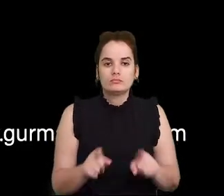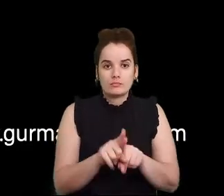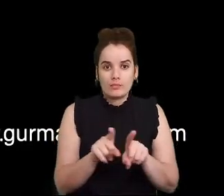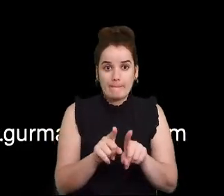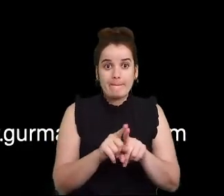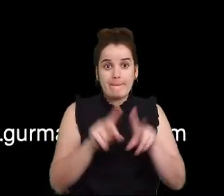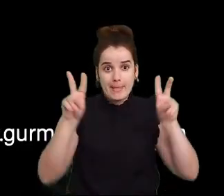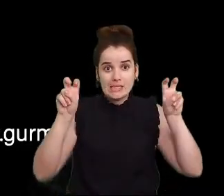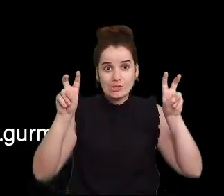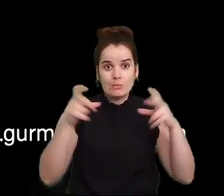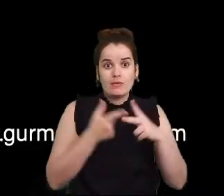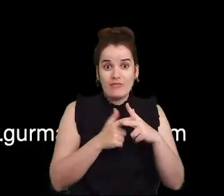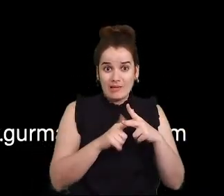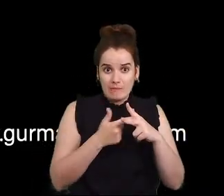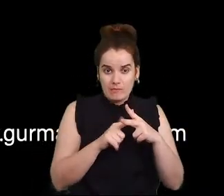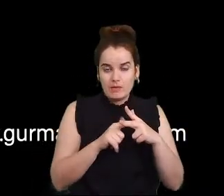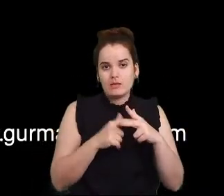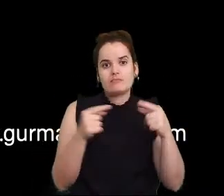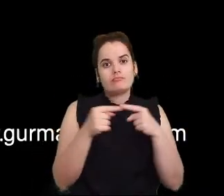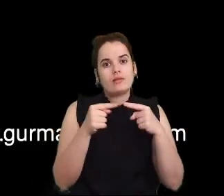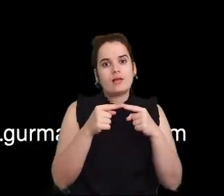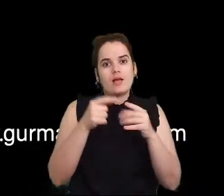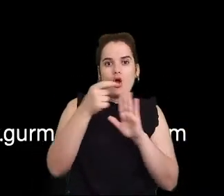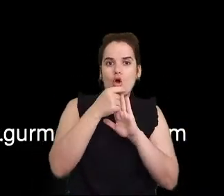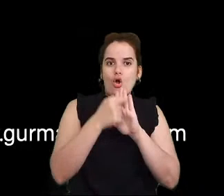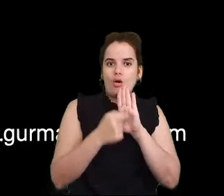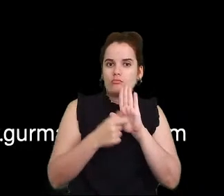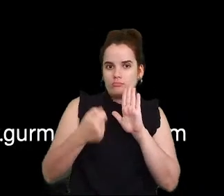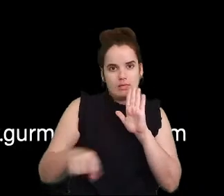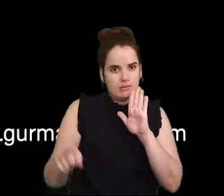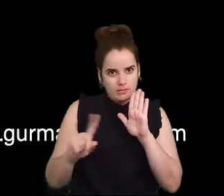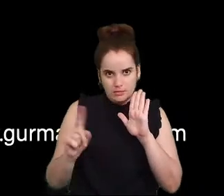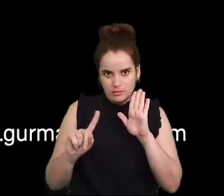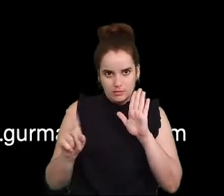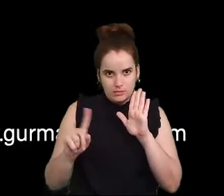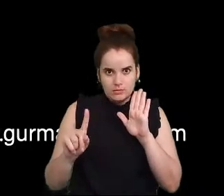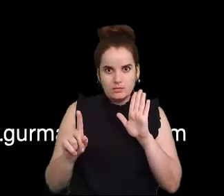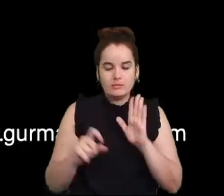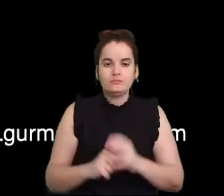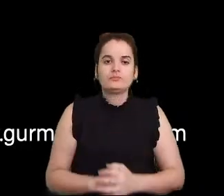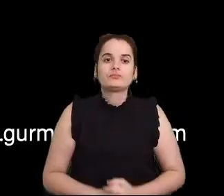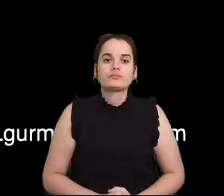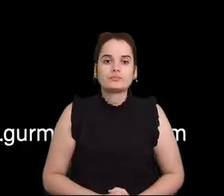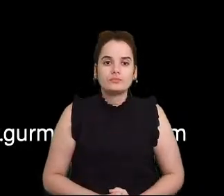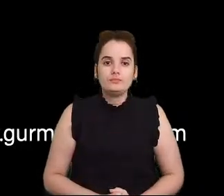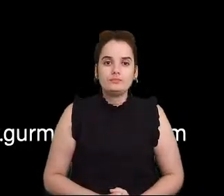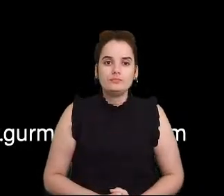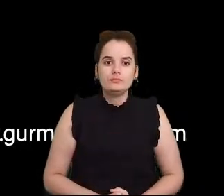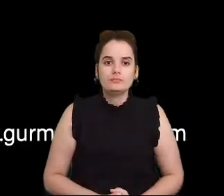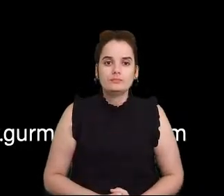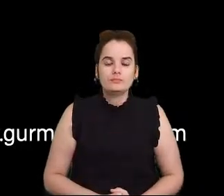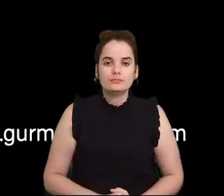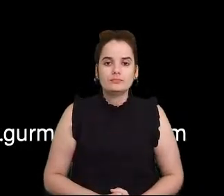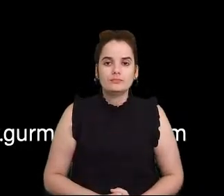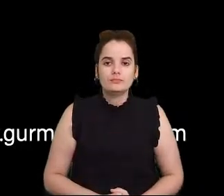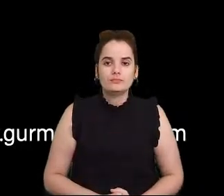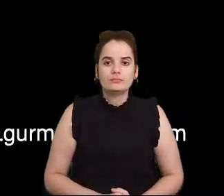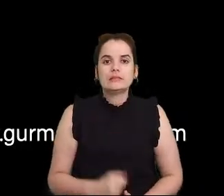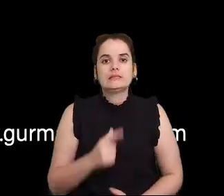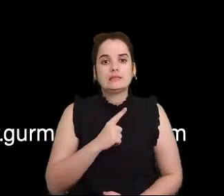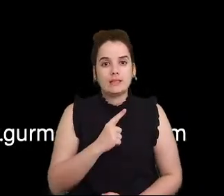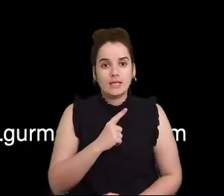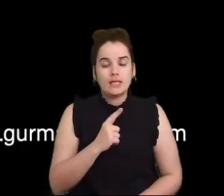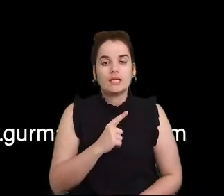For example, Plot, which is a product of Observable, which came out of the